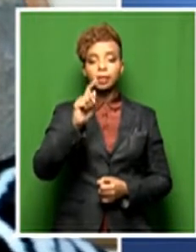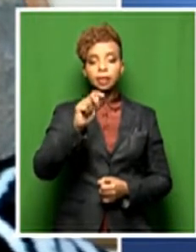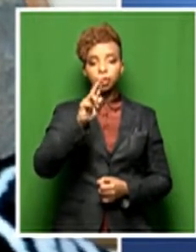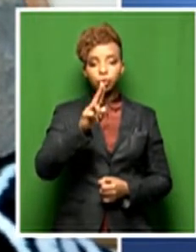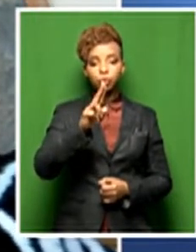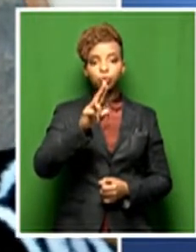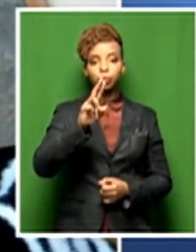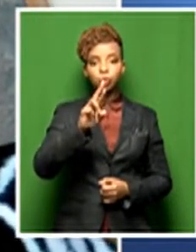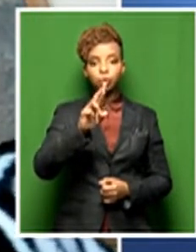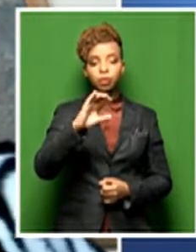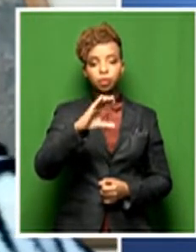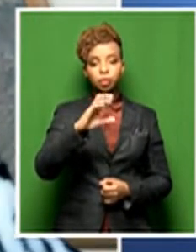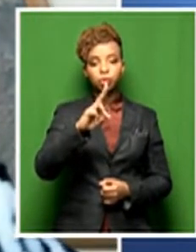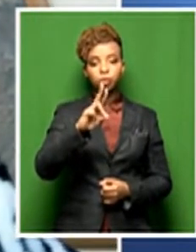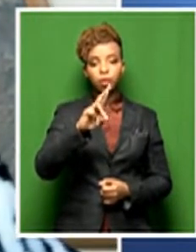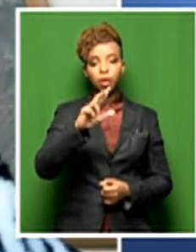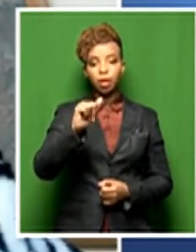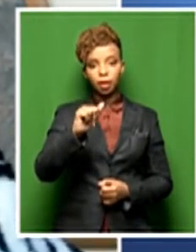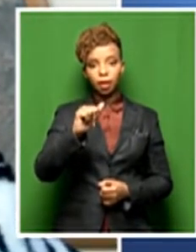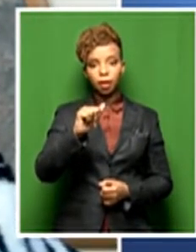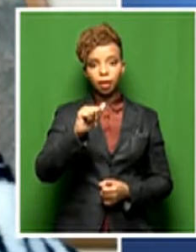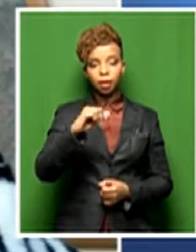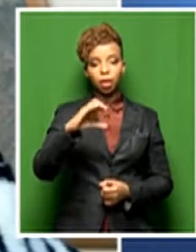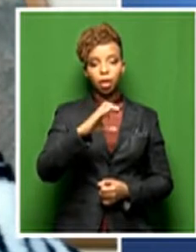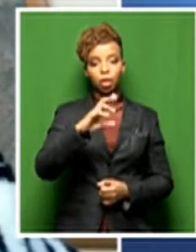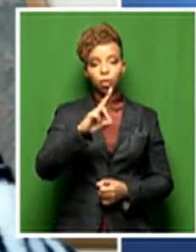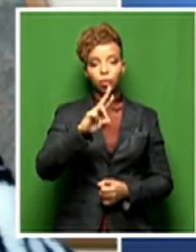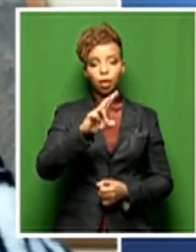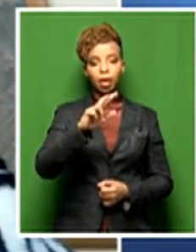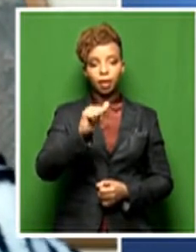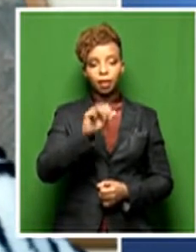C-U-R-A, Cura. Oh, so Cura is what to